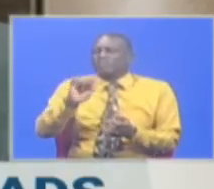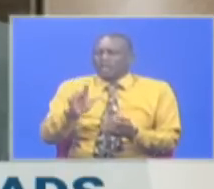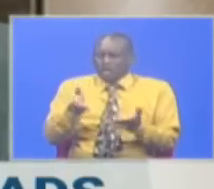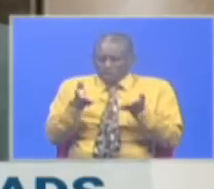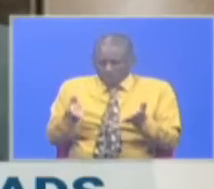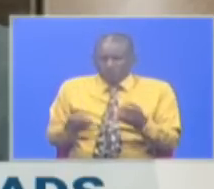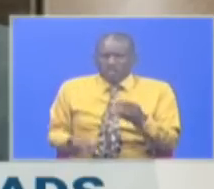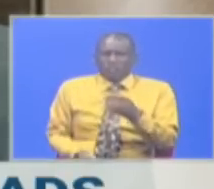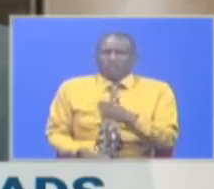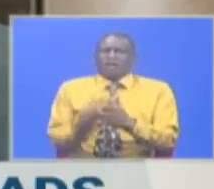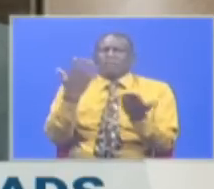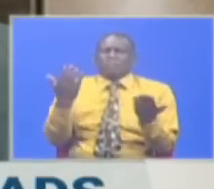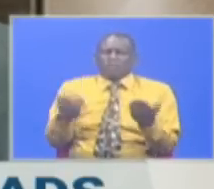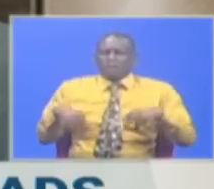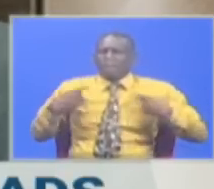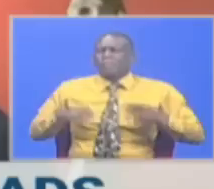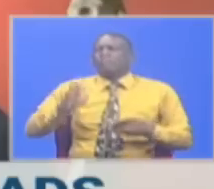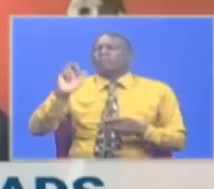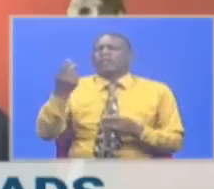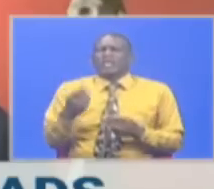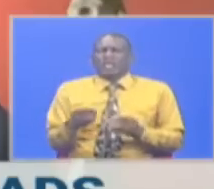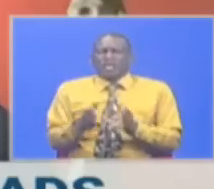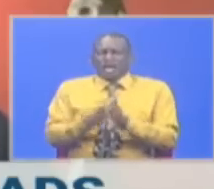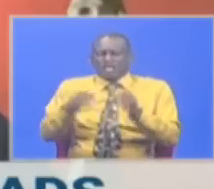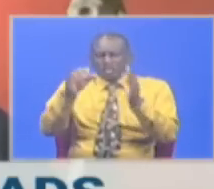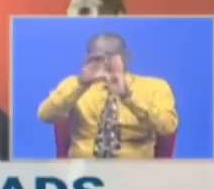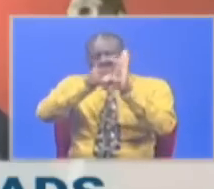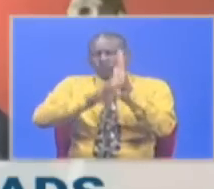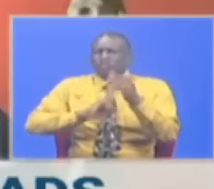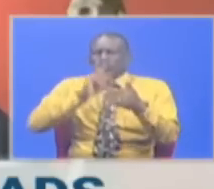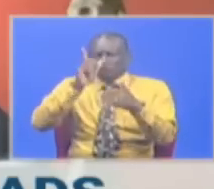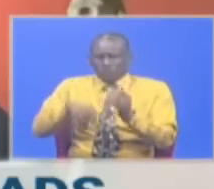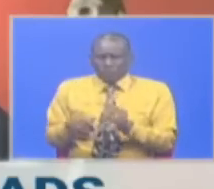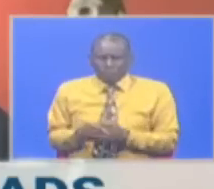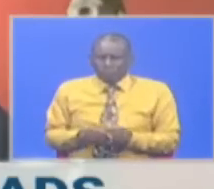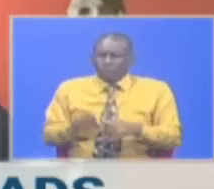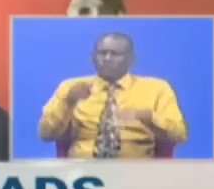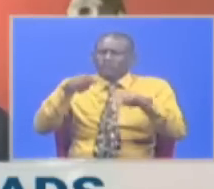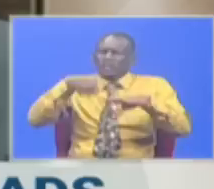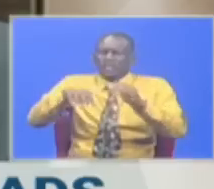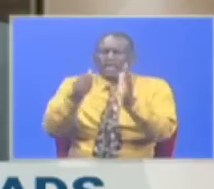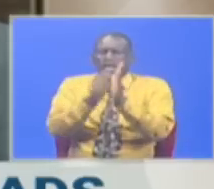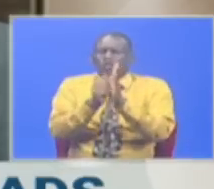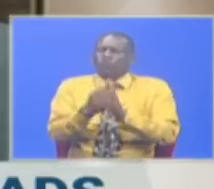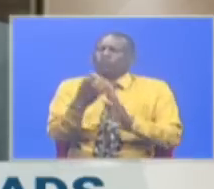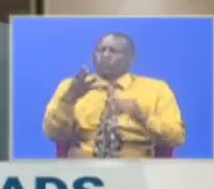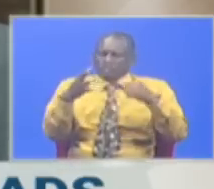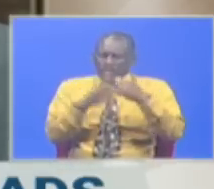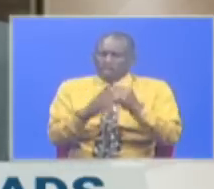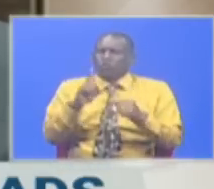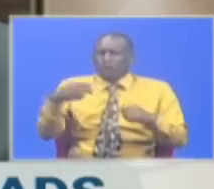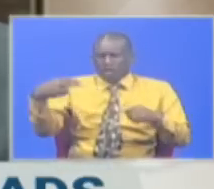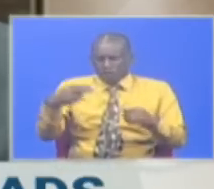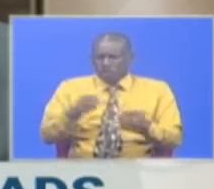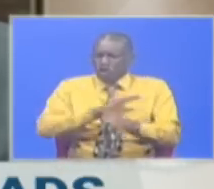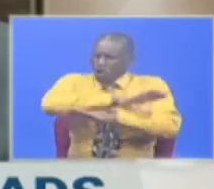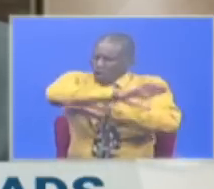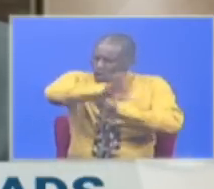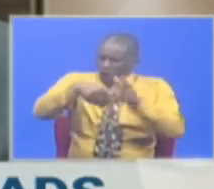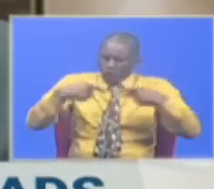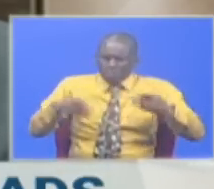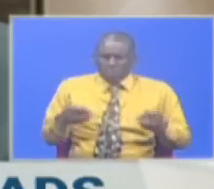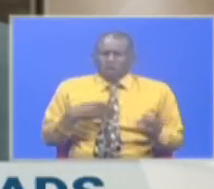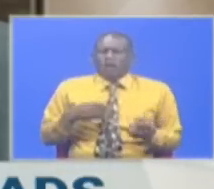up as the people of Kenya. Yes. And in the Constitution said, exactly, under Article 49, 1H, everybody is